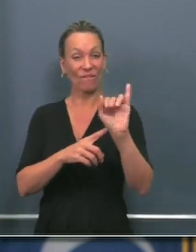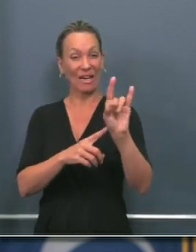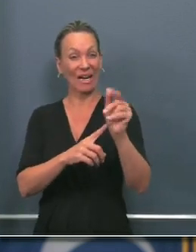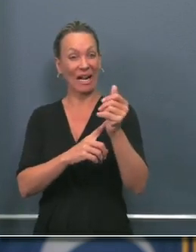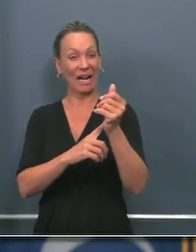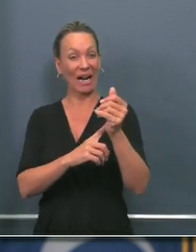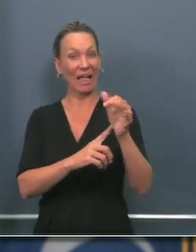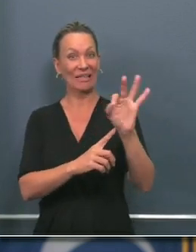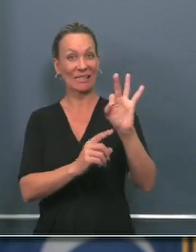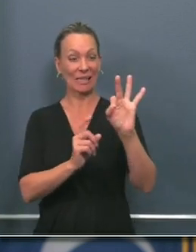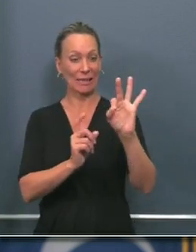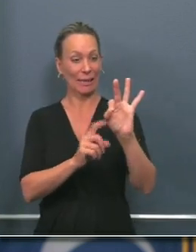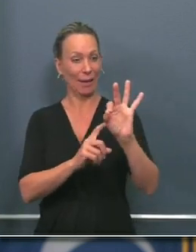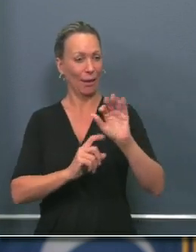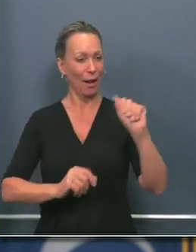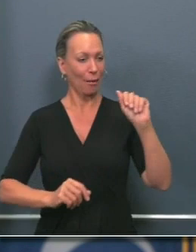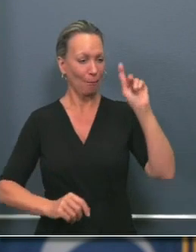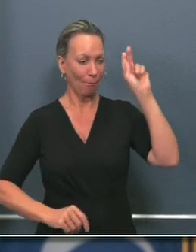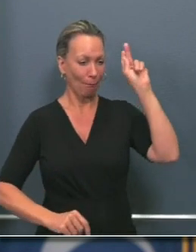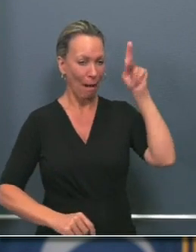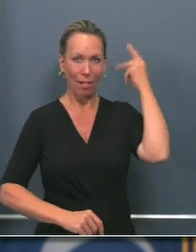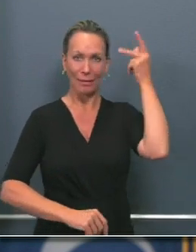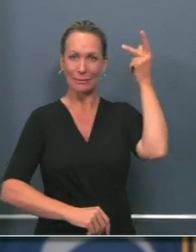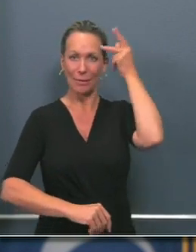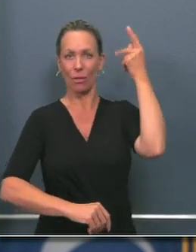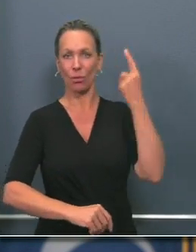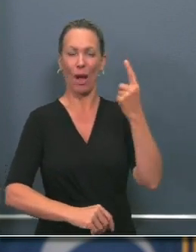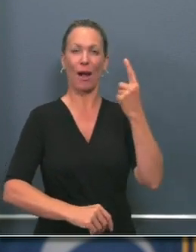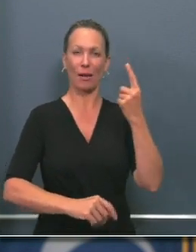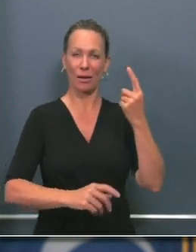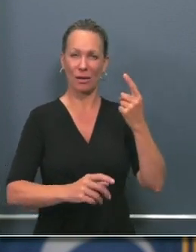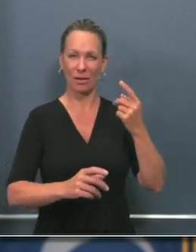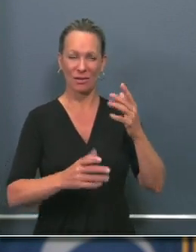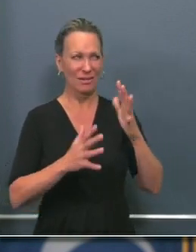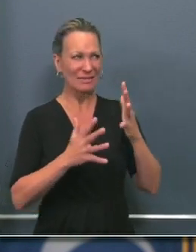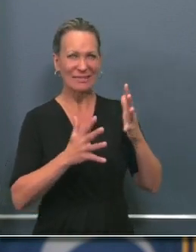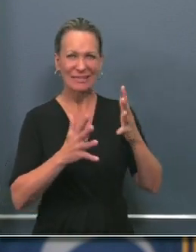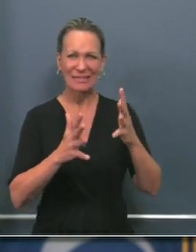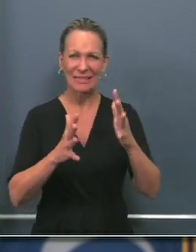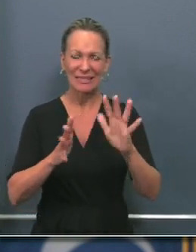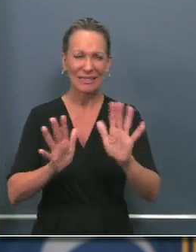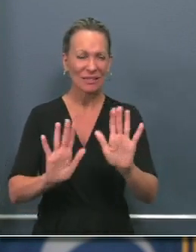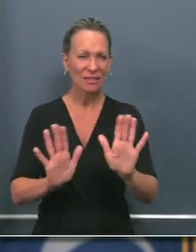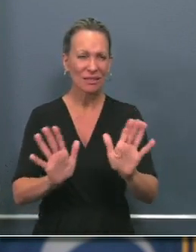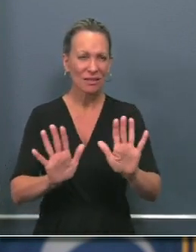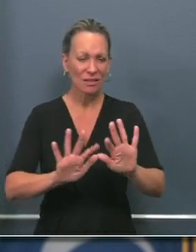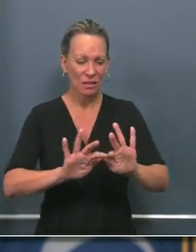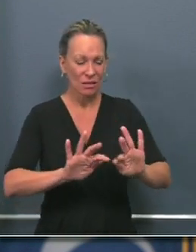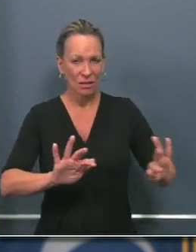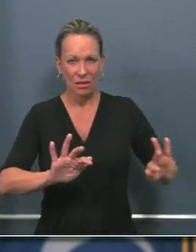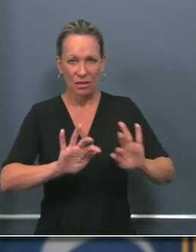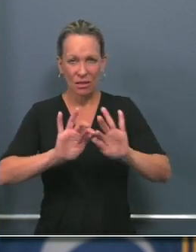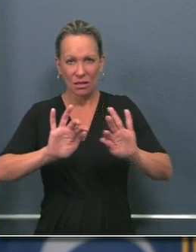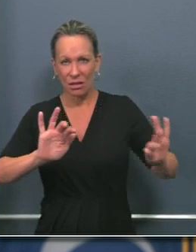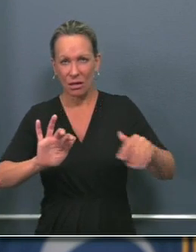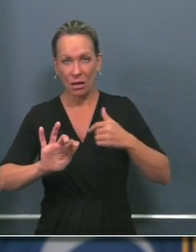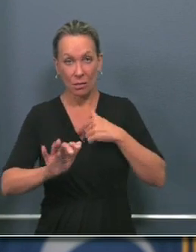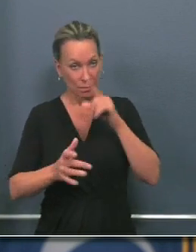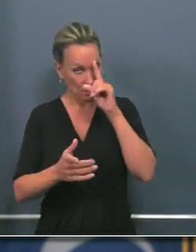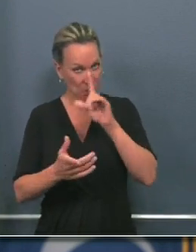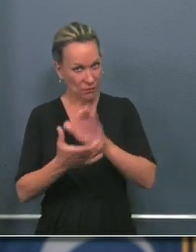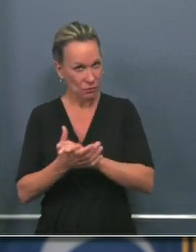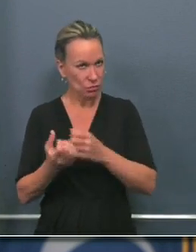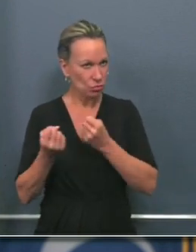as an American citizen. I say that as someone who believes deeply in democracy and believes in the cause